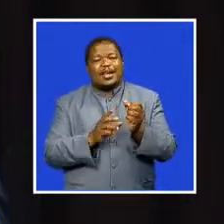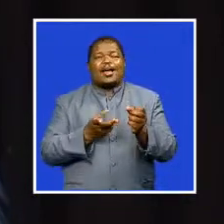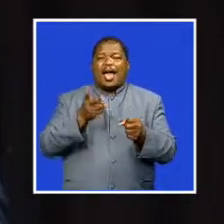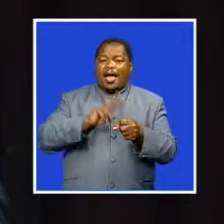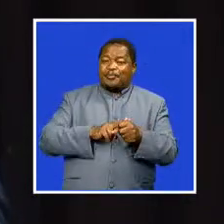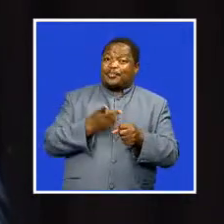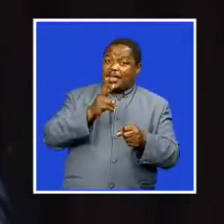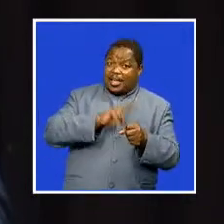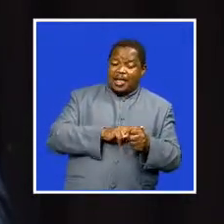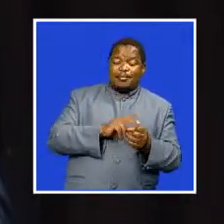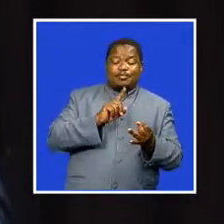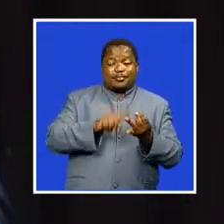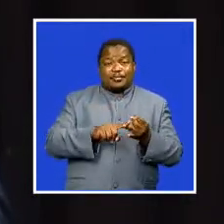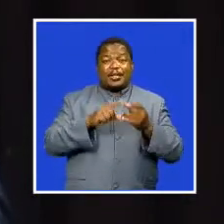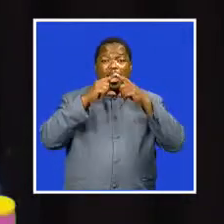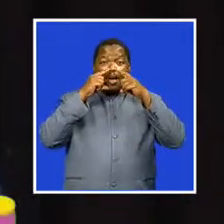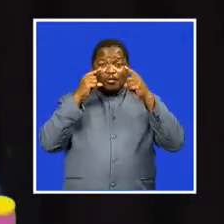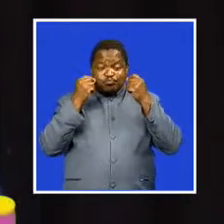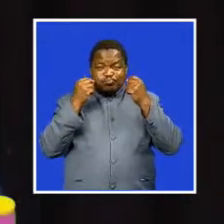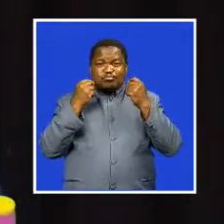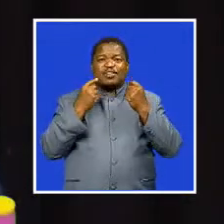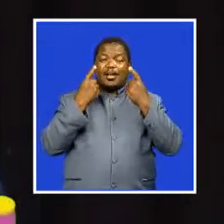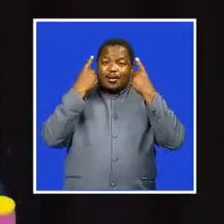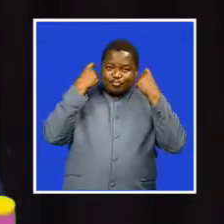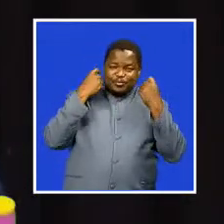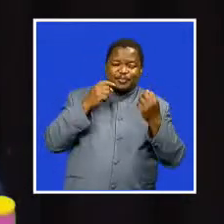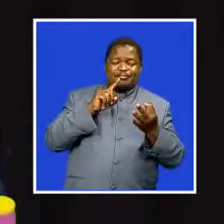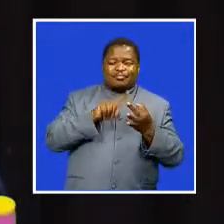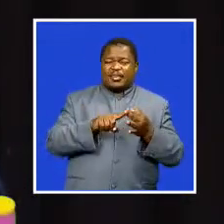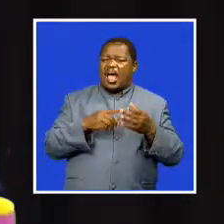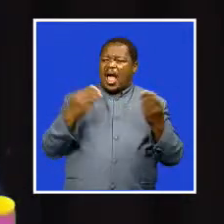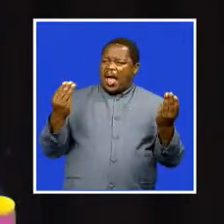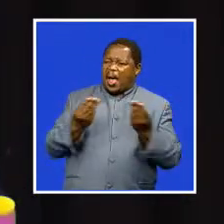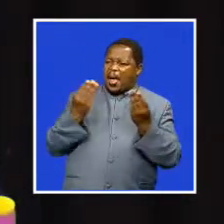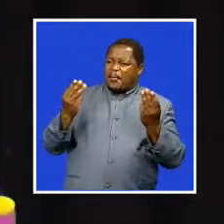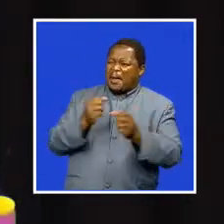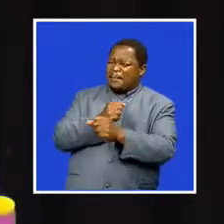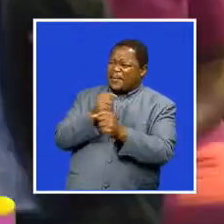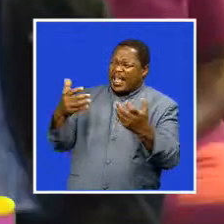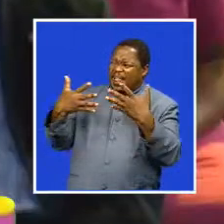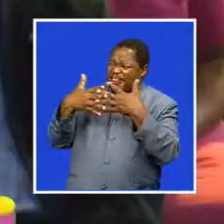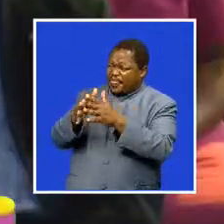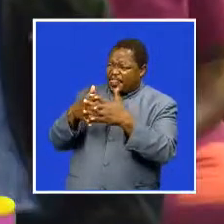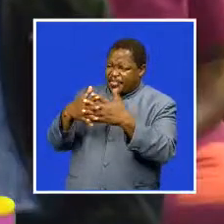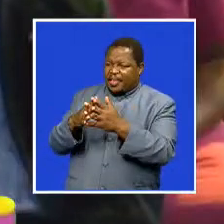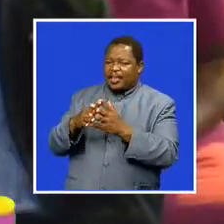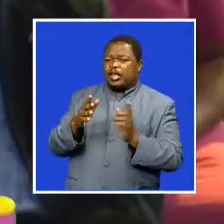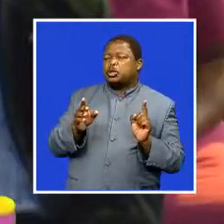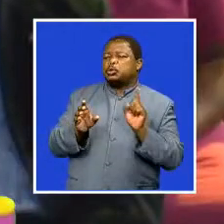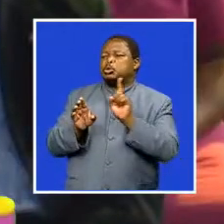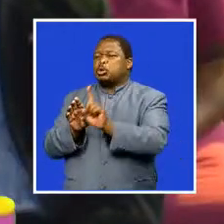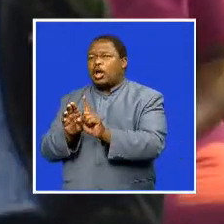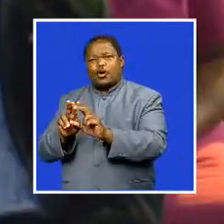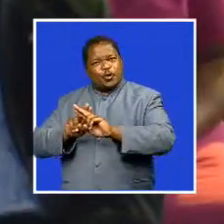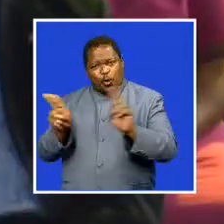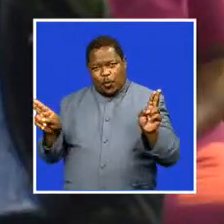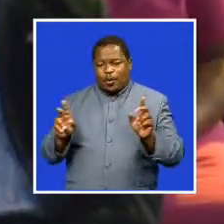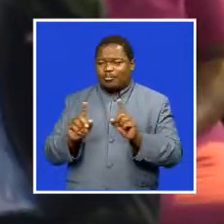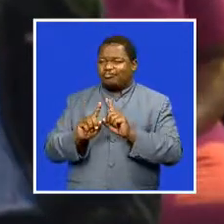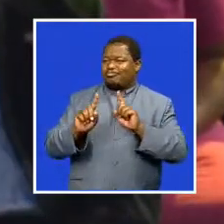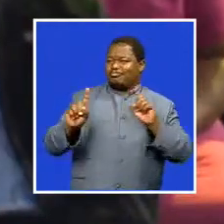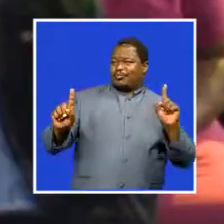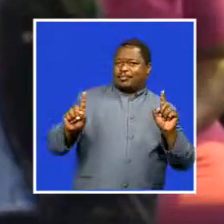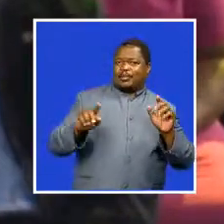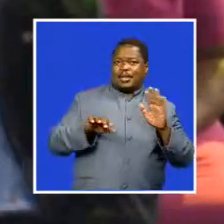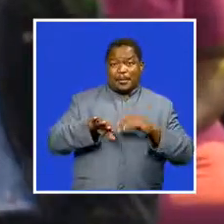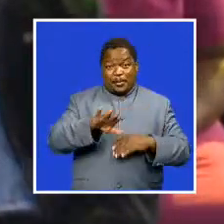crowded spaces, congested areas, and close contacts. Collectively, when we do